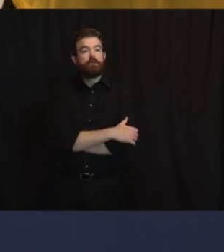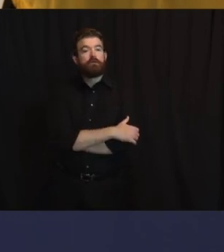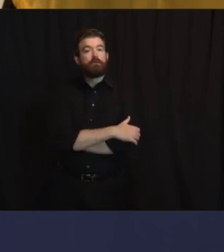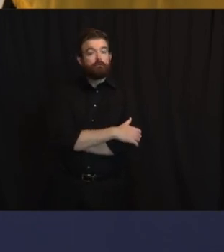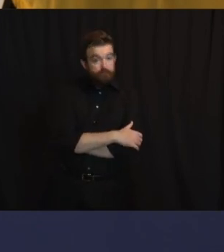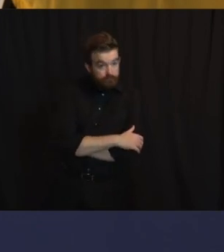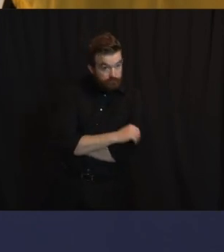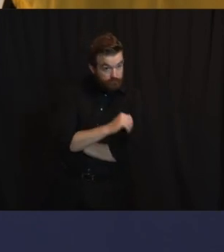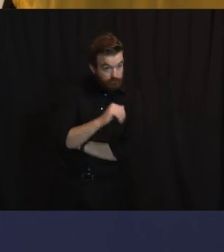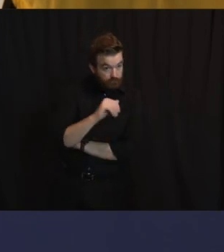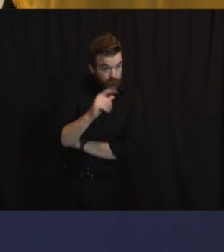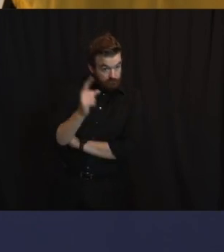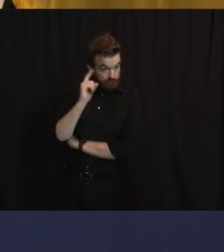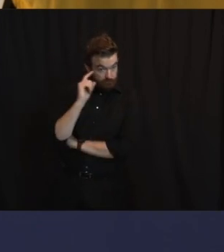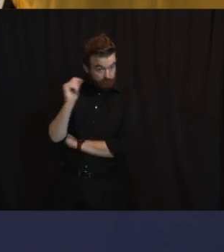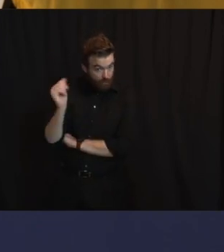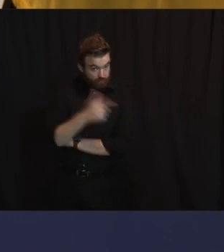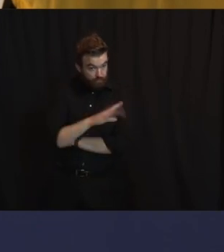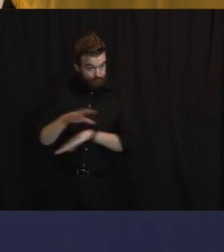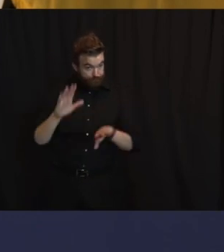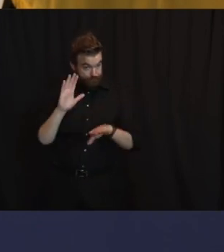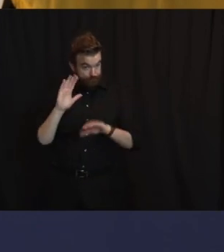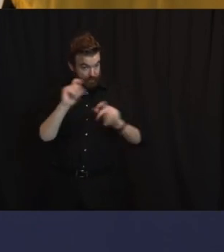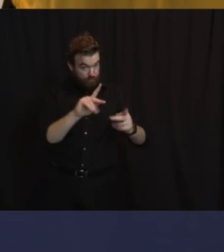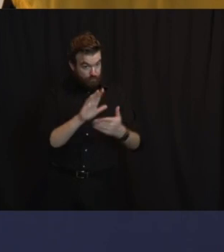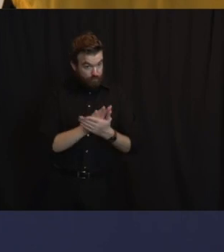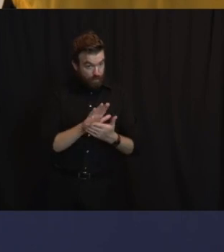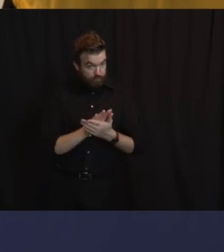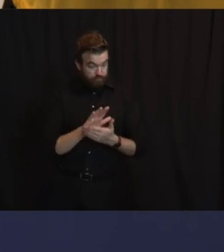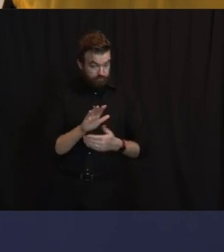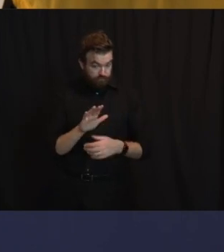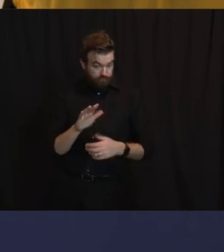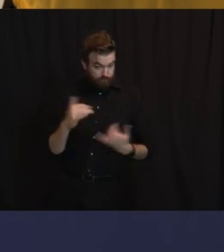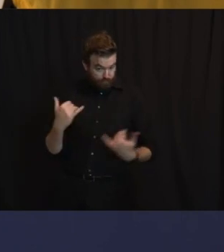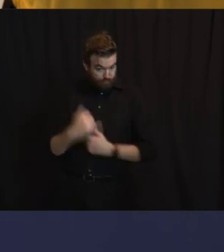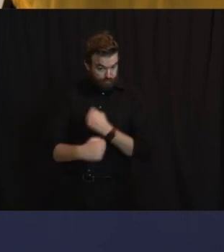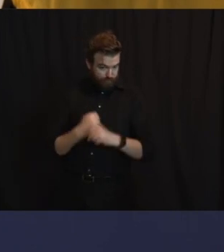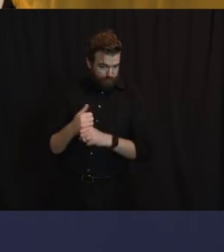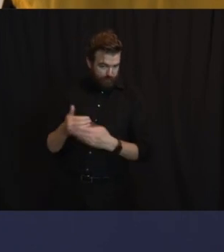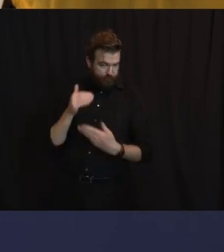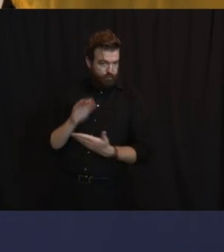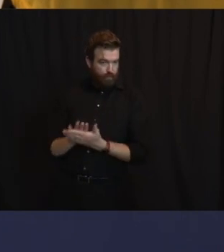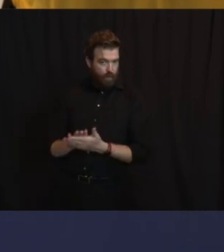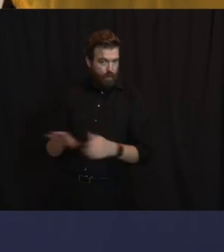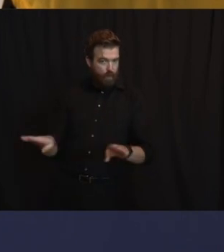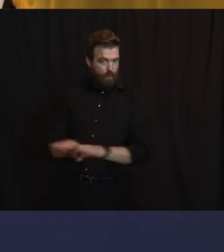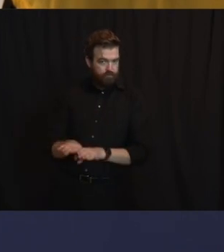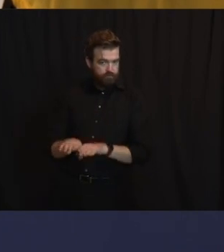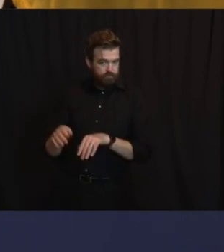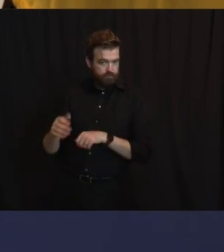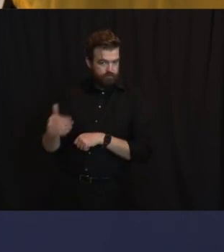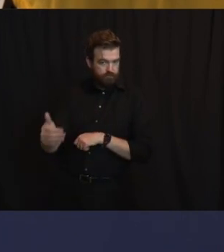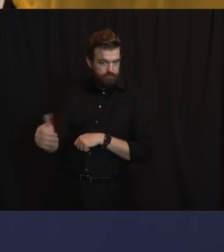by the end of this year? I know that, this is such an important issue for parents, how it affects their work schedule and so